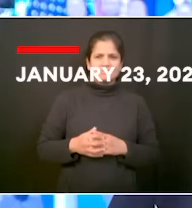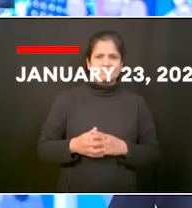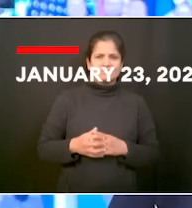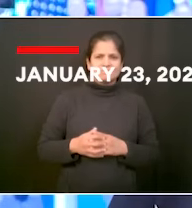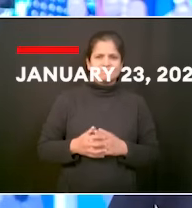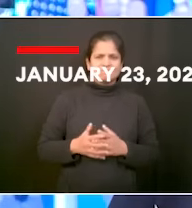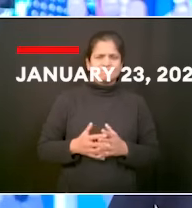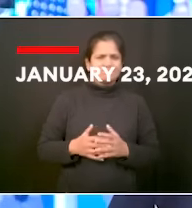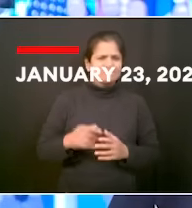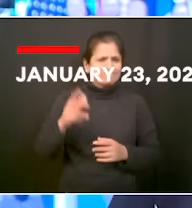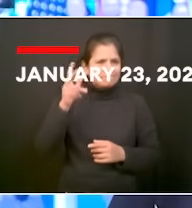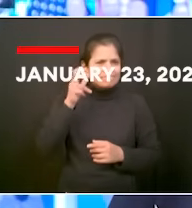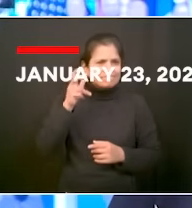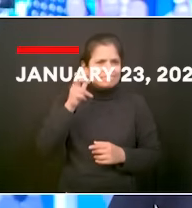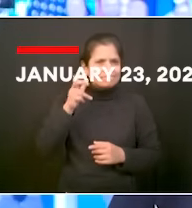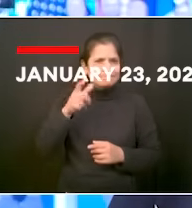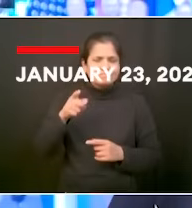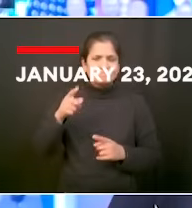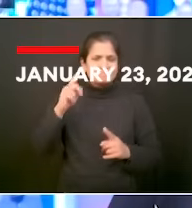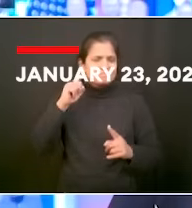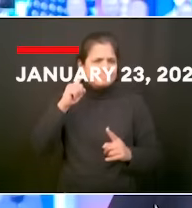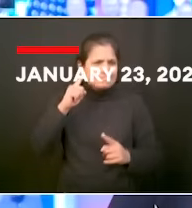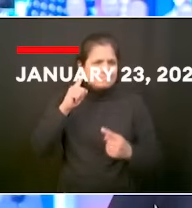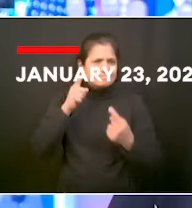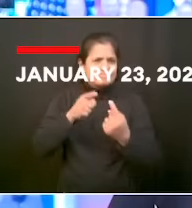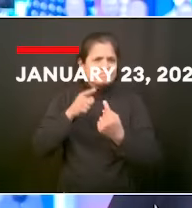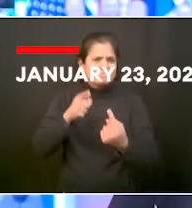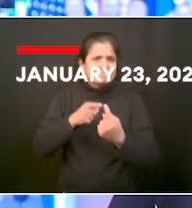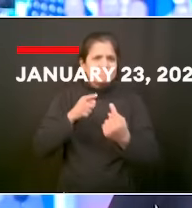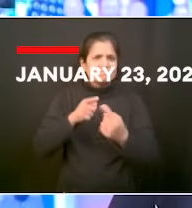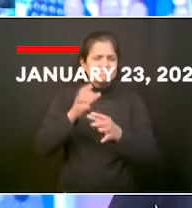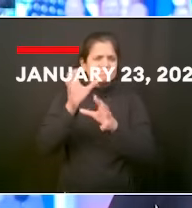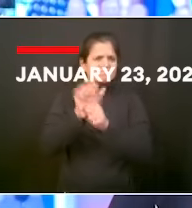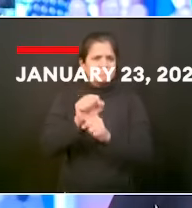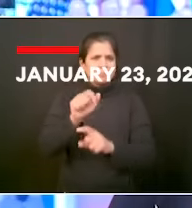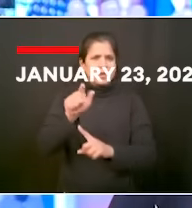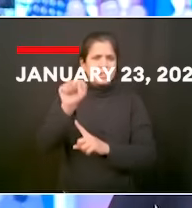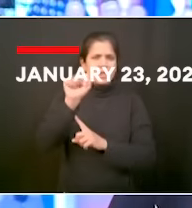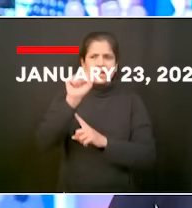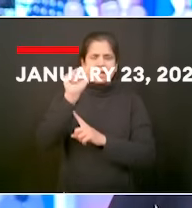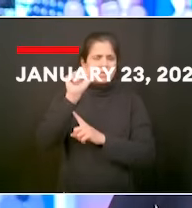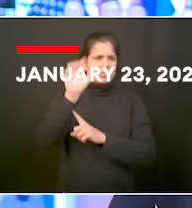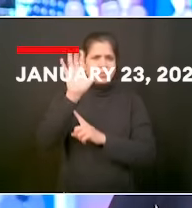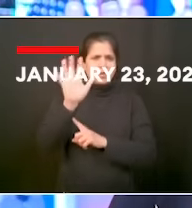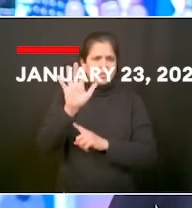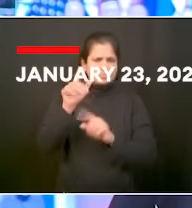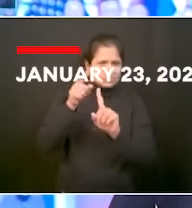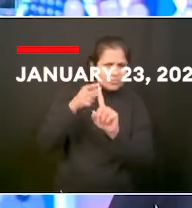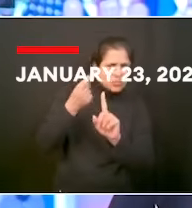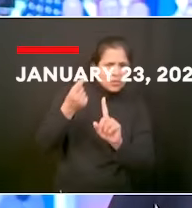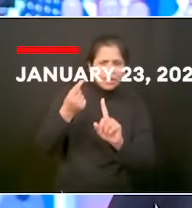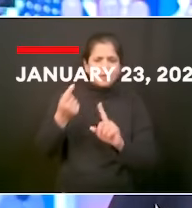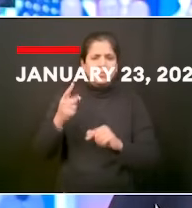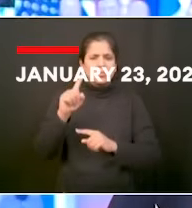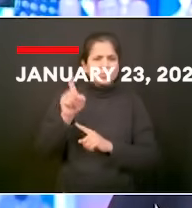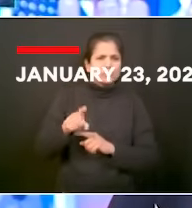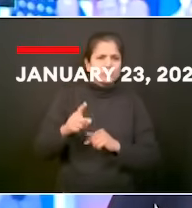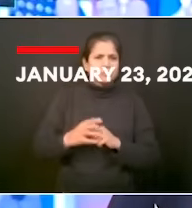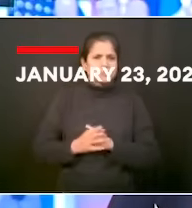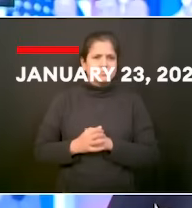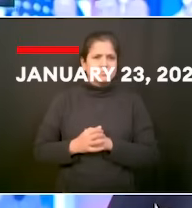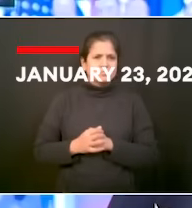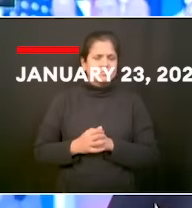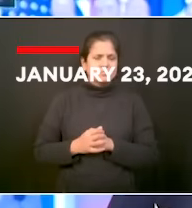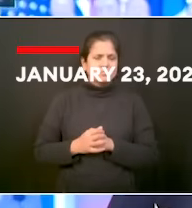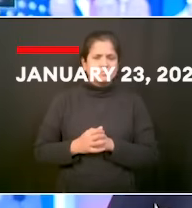do while snow's happening, before the snow happens, but once it's done, is this something you're going to maybe send people around, look at it, and go, these are places